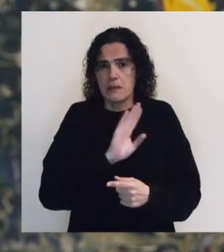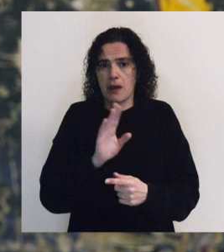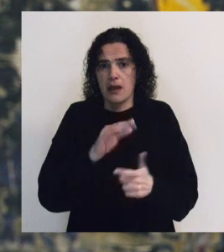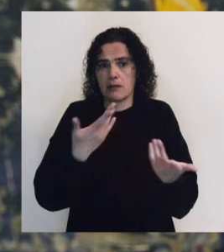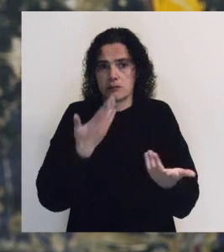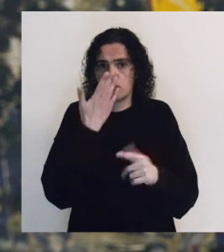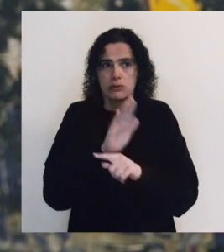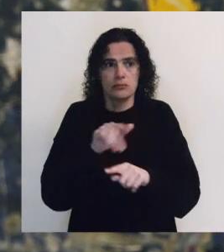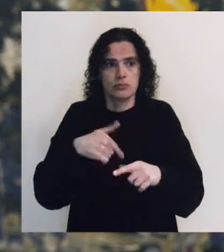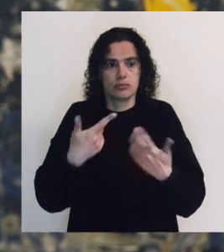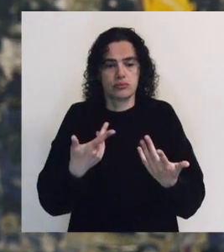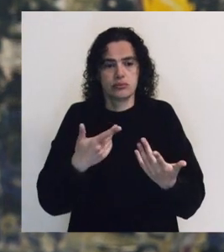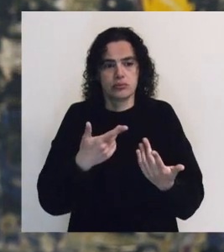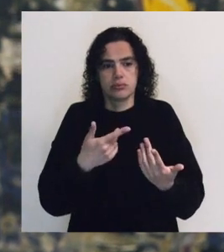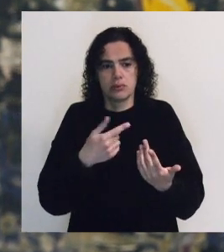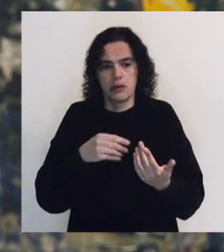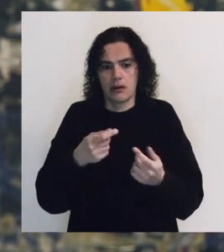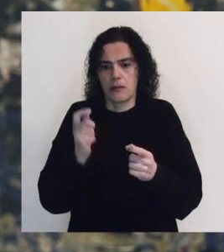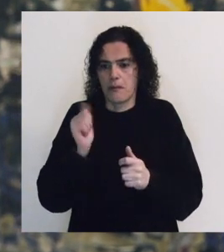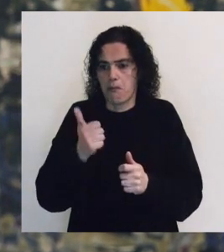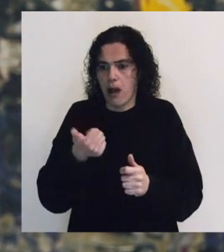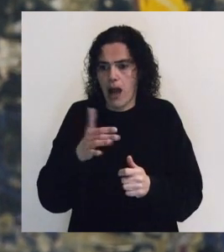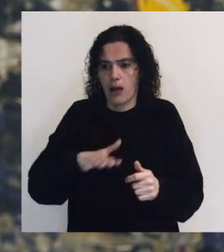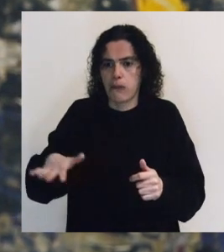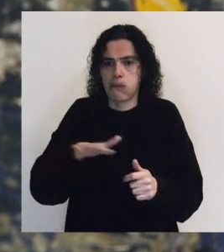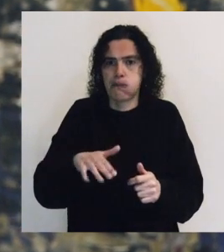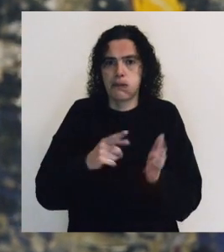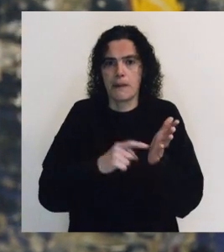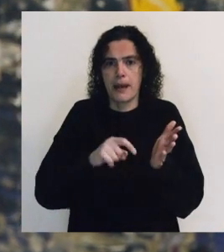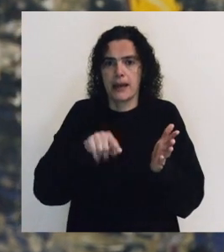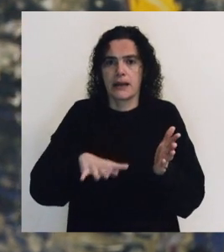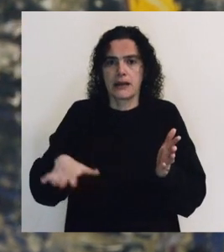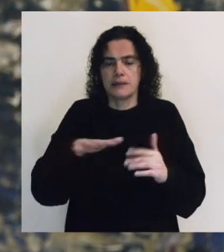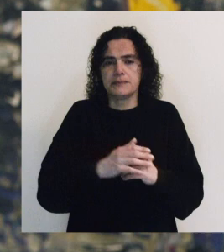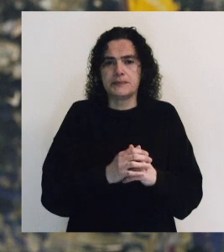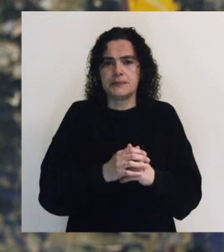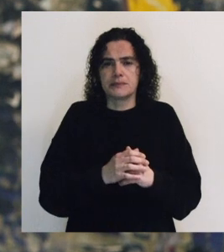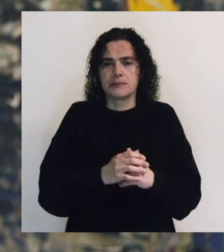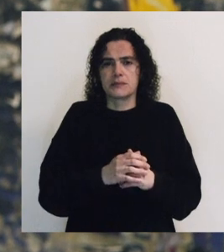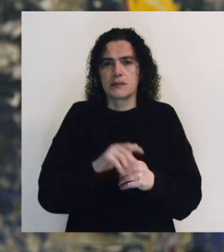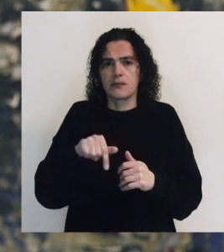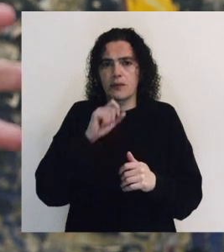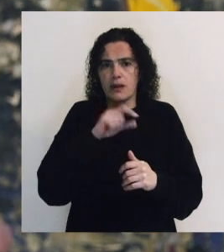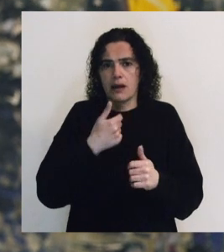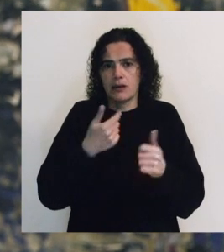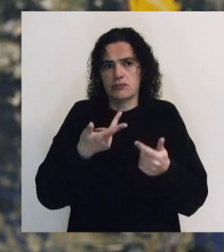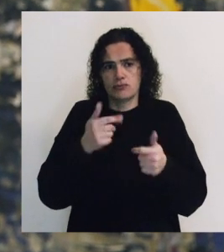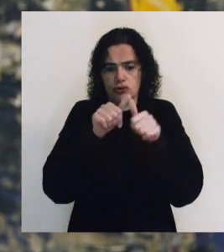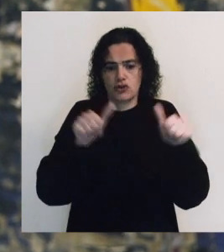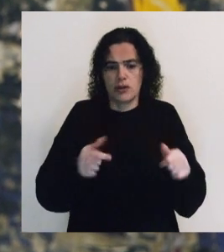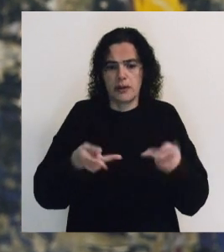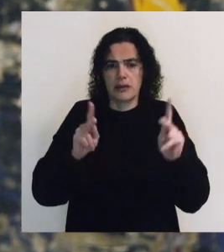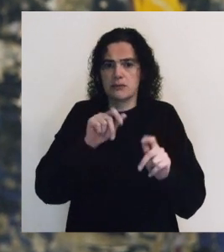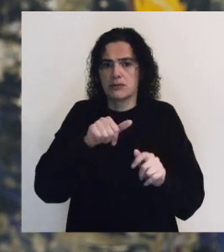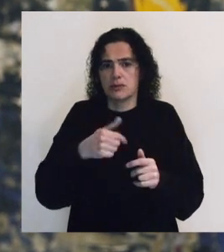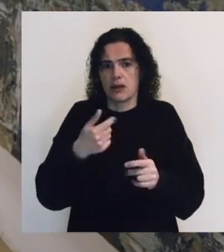known that many, for instance, neighborhoods in the United States or the freeway systems in